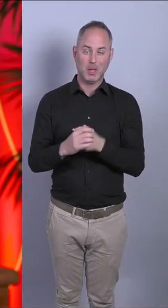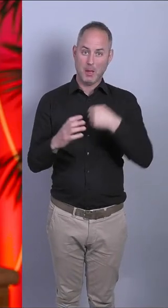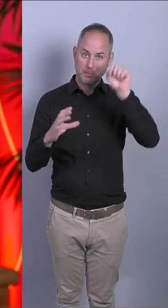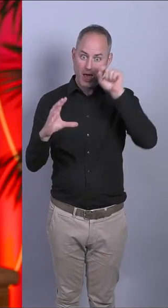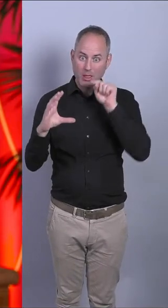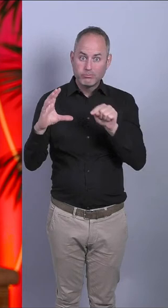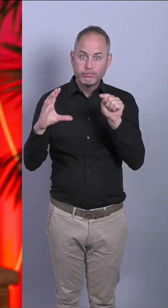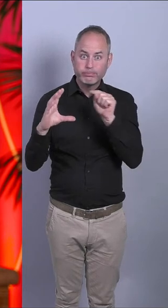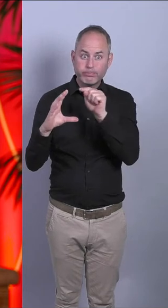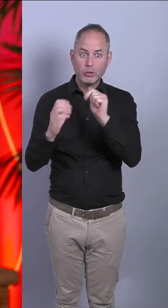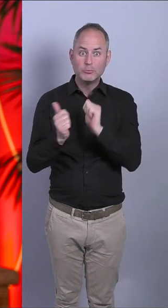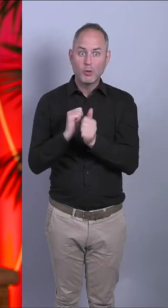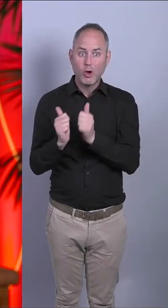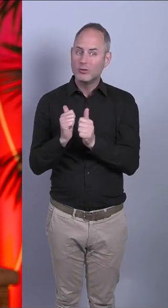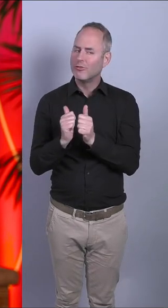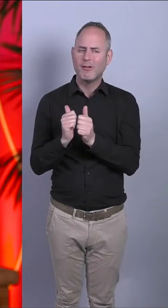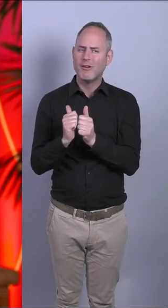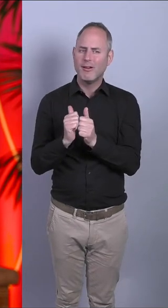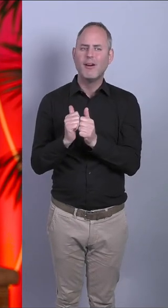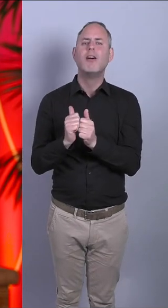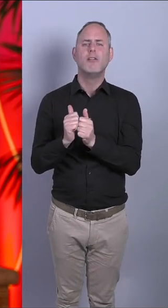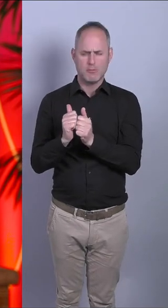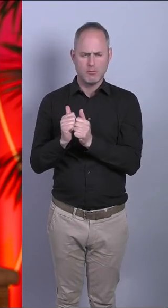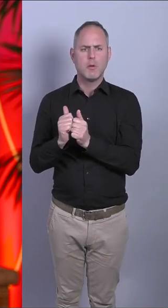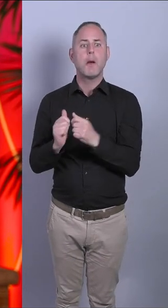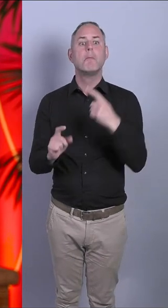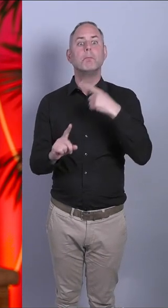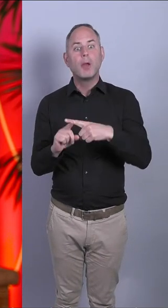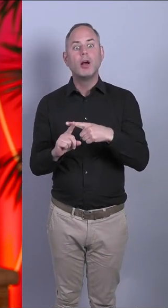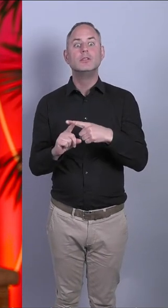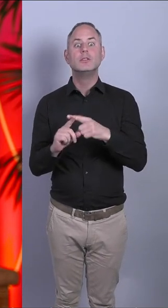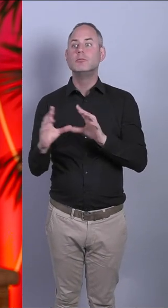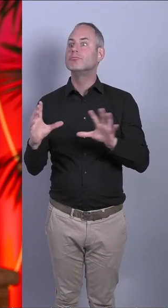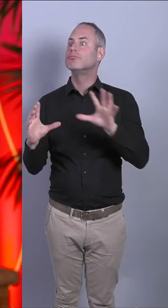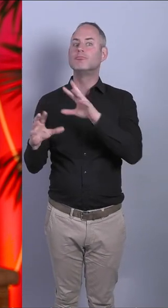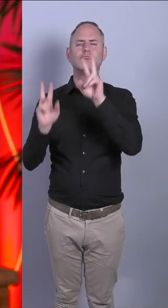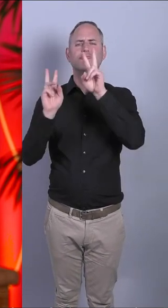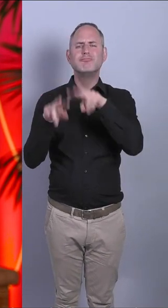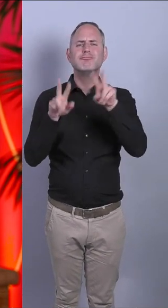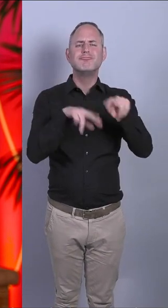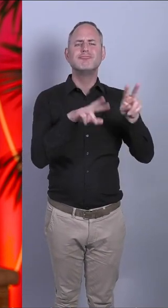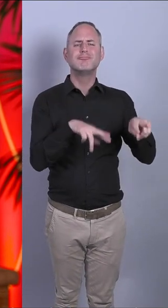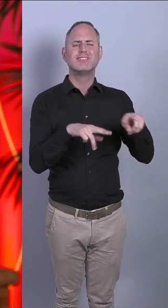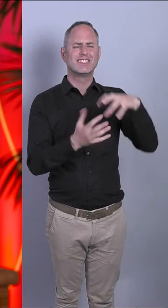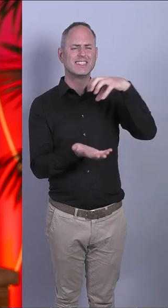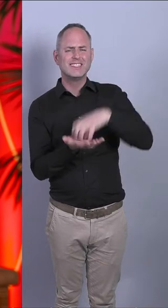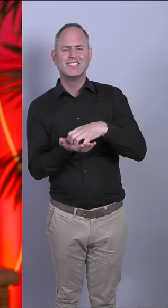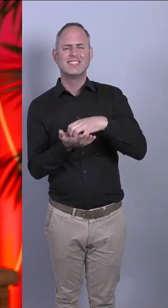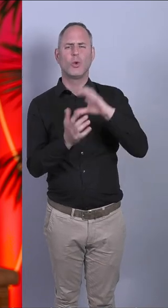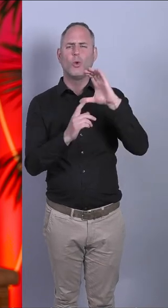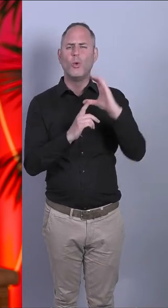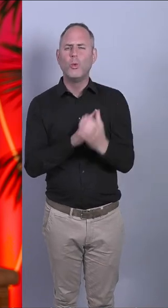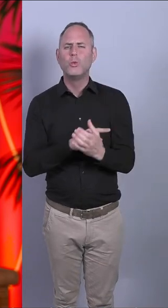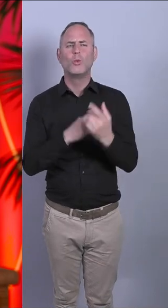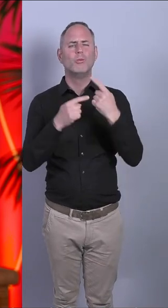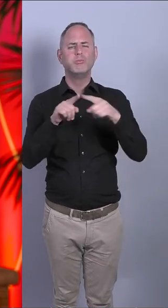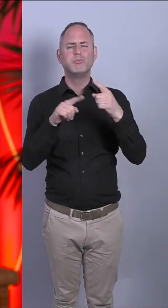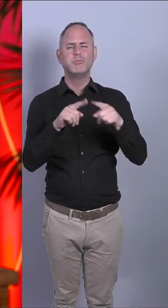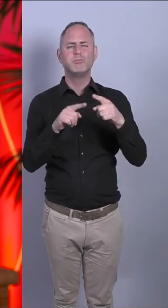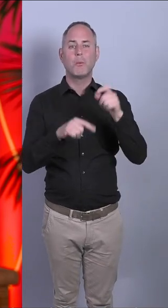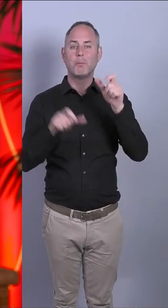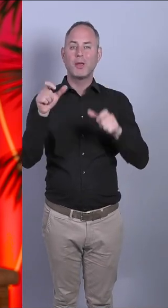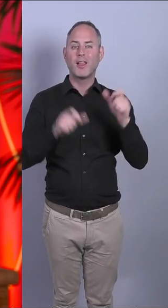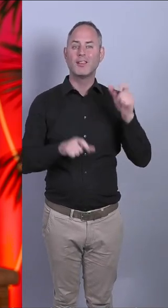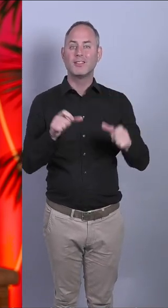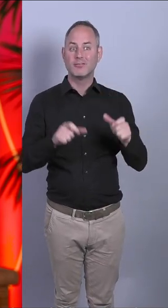But Berlin has so much more to offer than just sports. You can also just look forward to the city itself, especially for